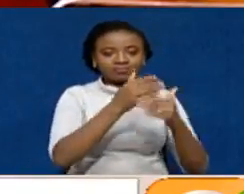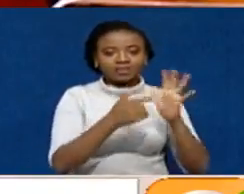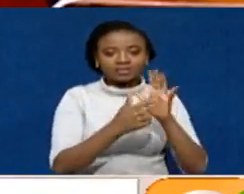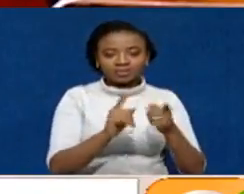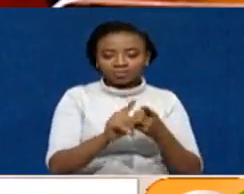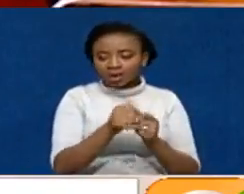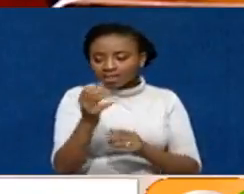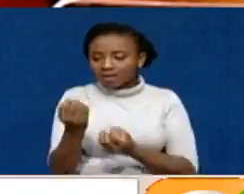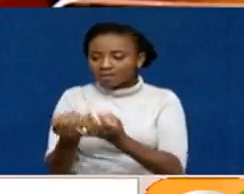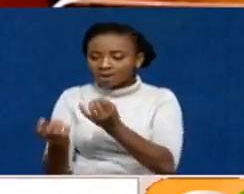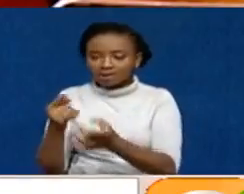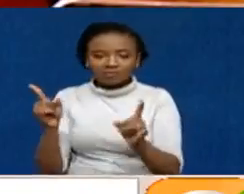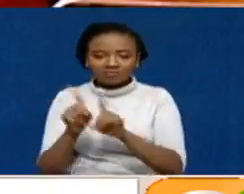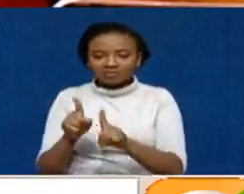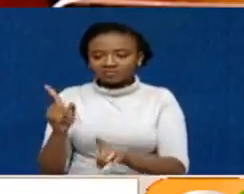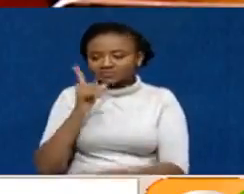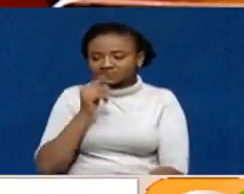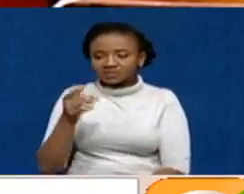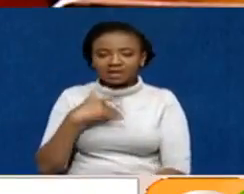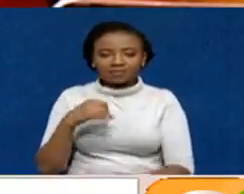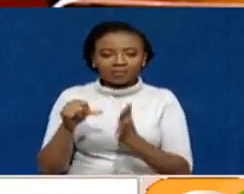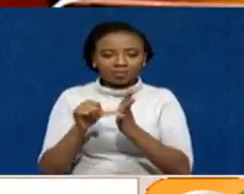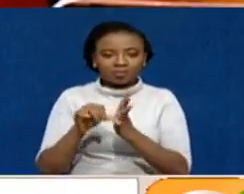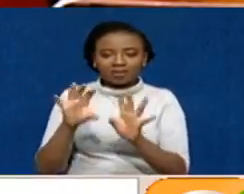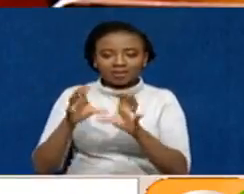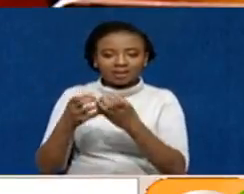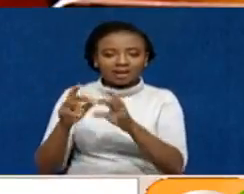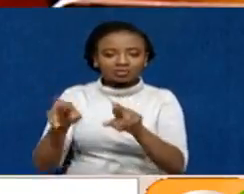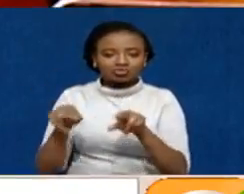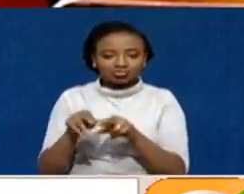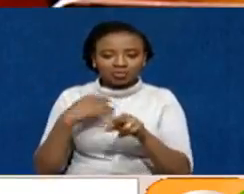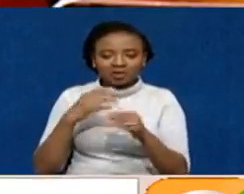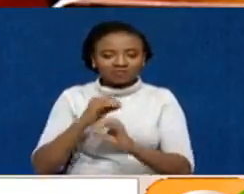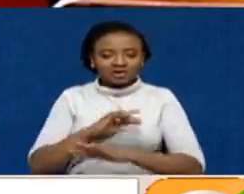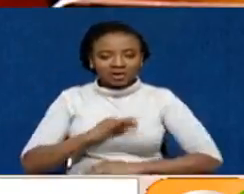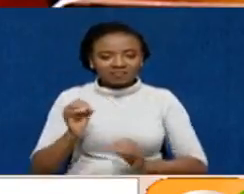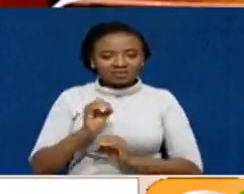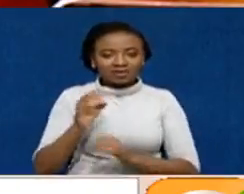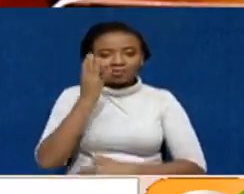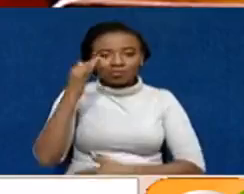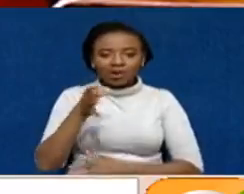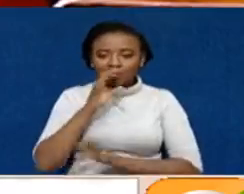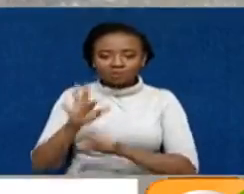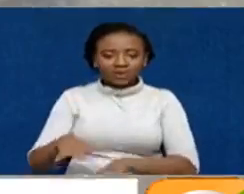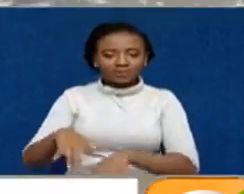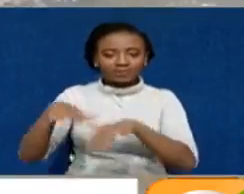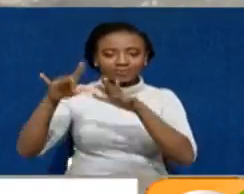like Baringo are already facing a classrooms crisis owing to the number of submerged schools in the area.